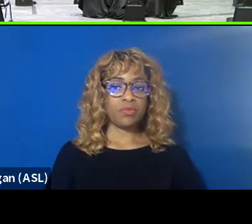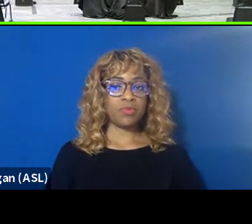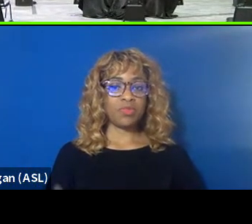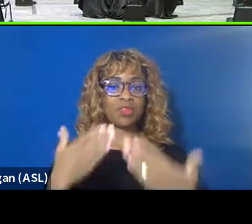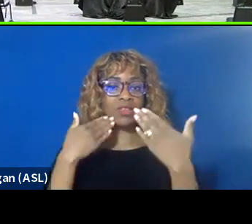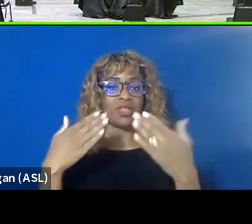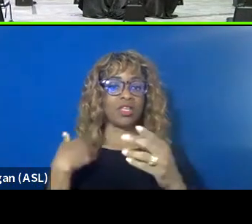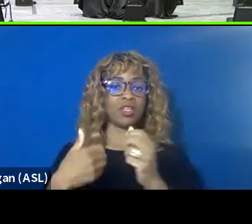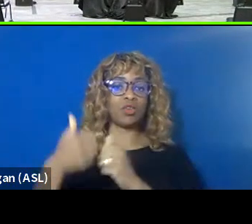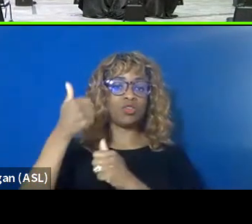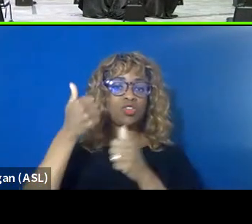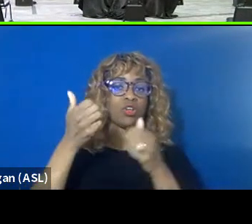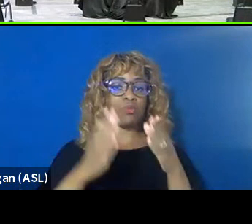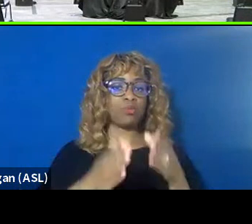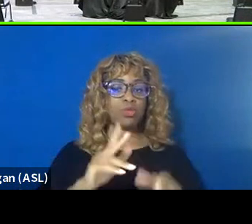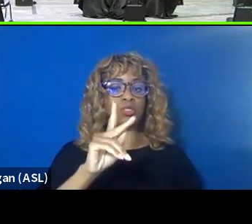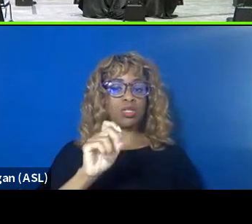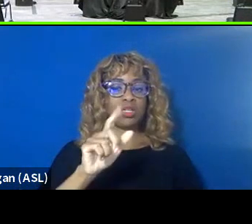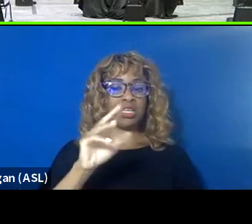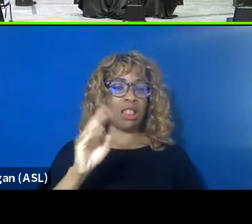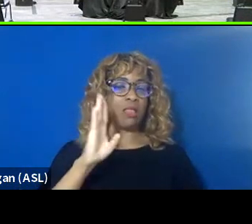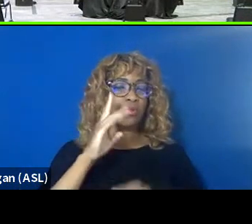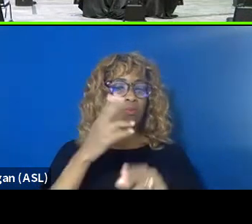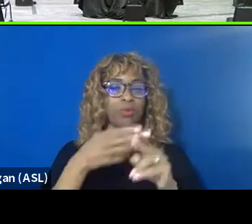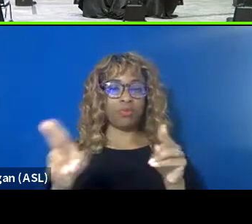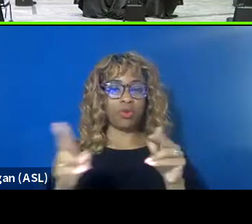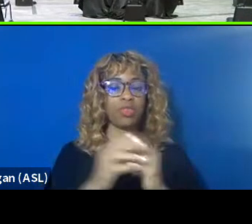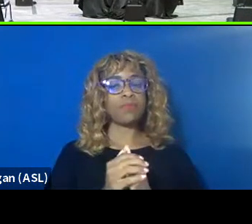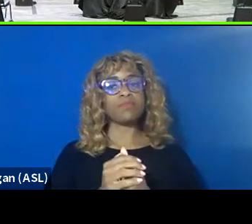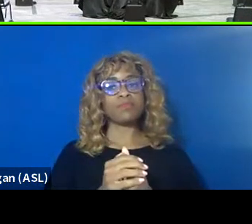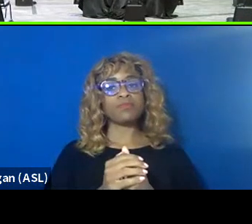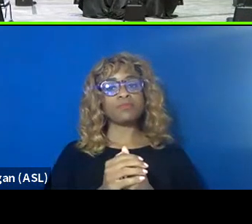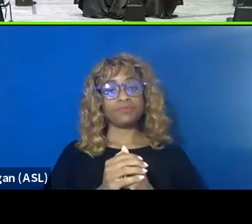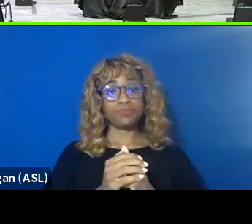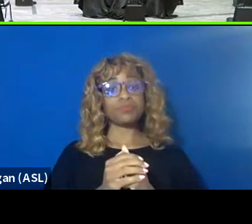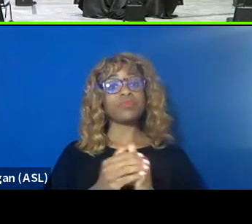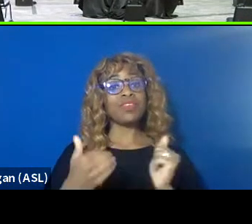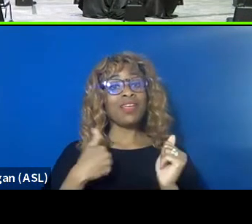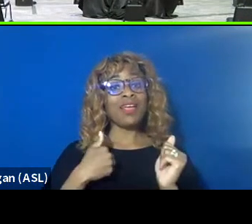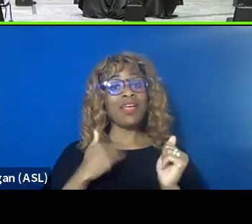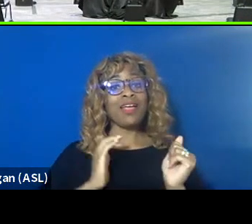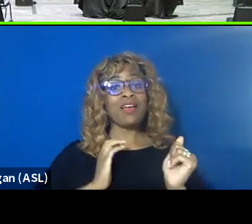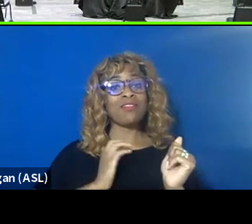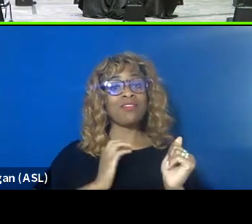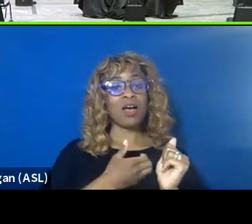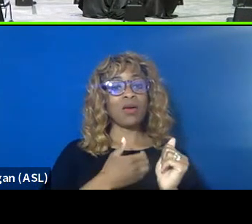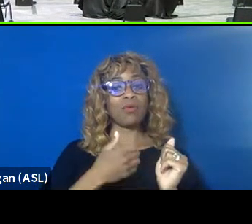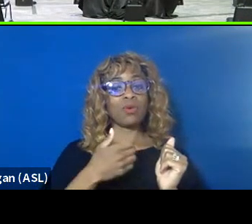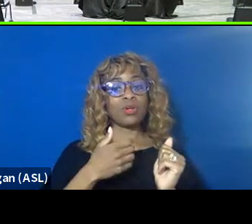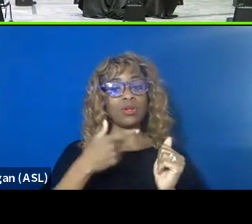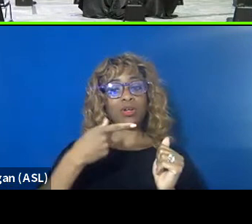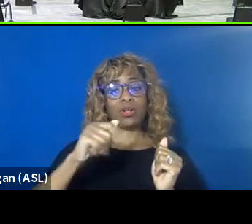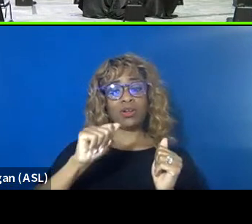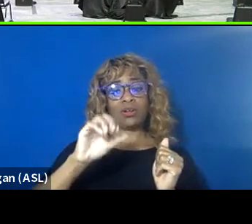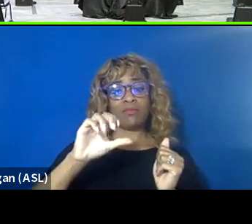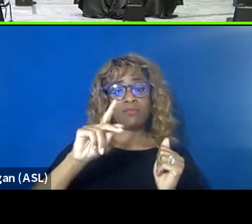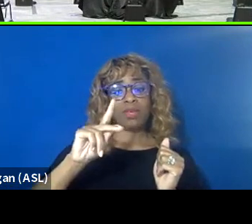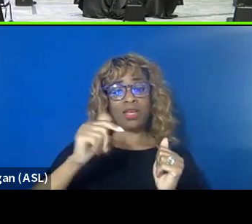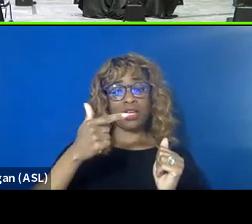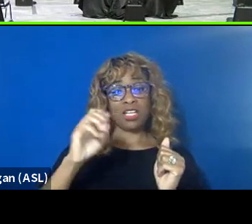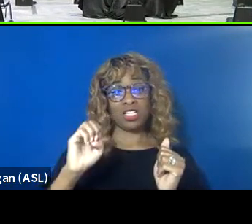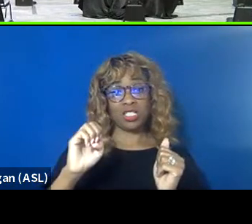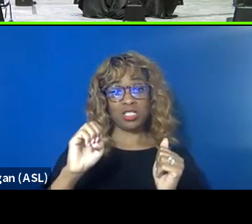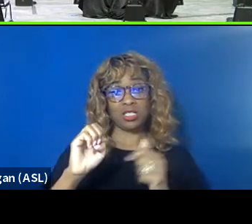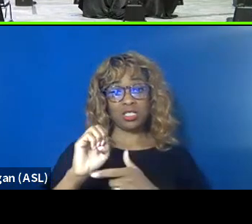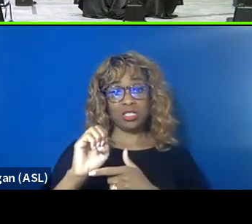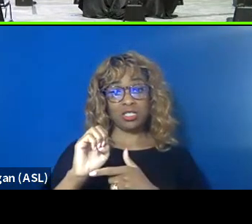Thank you, Chairperson Kellum. This will be brief. Just want to share with you that we do have our packages in. With regards